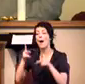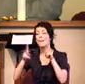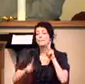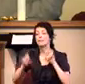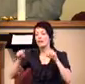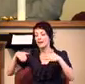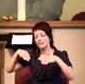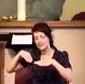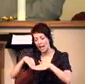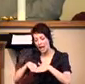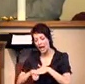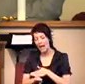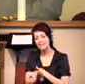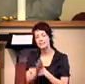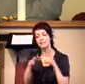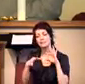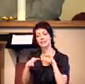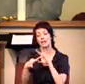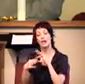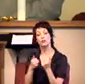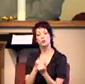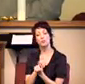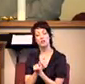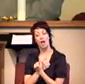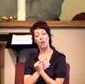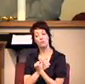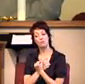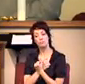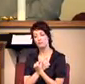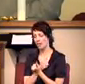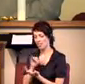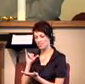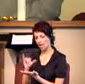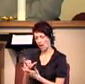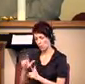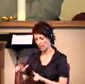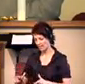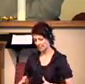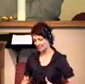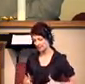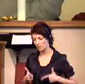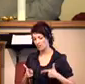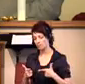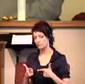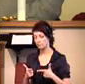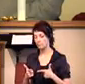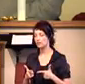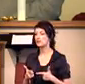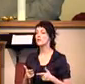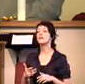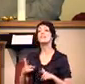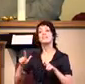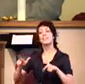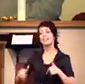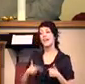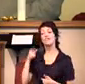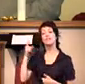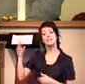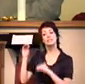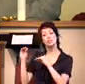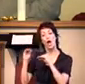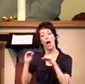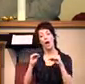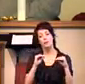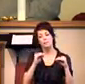would always try to be a source. And in that, we are living the life that Jesus has taught. So as